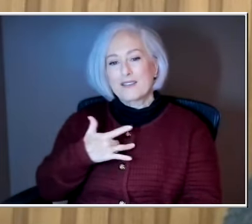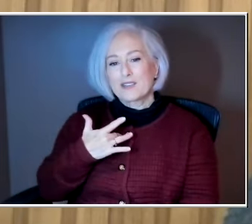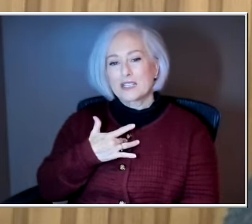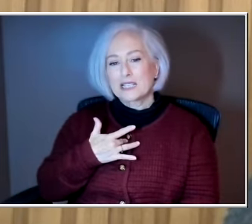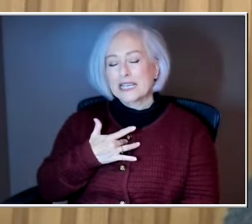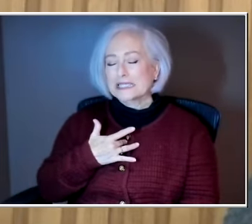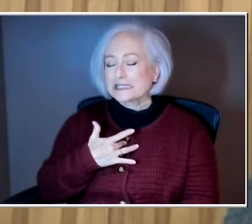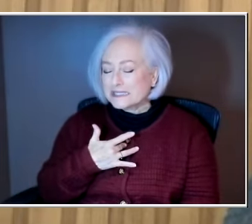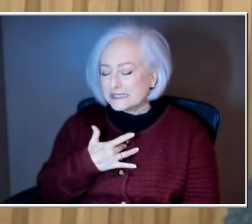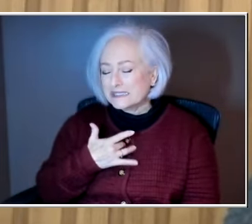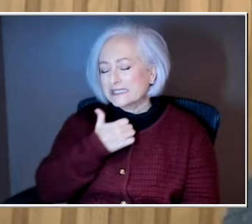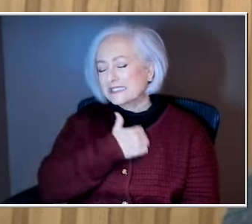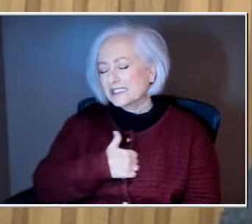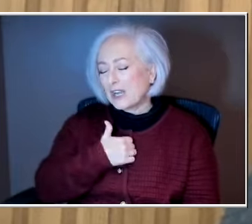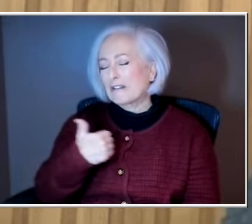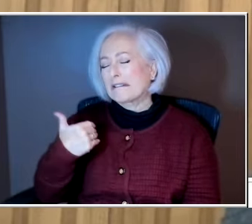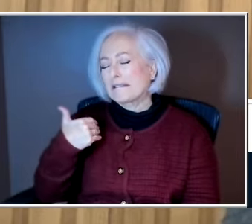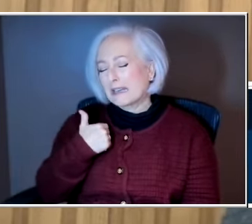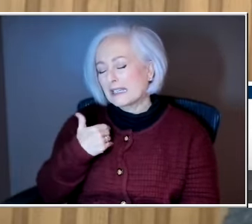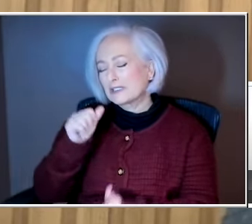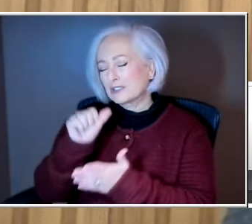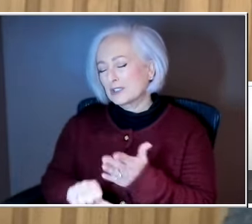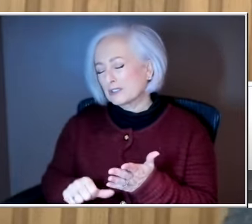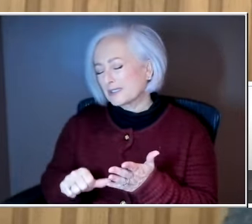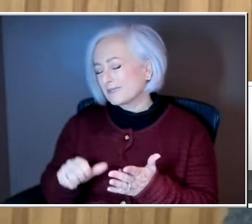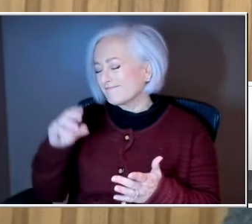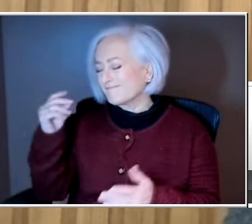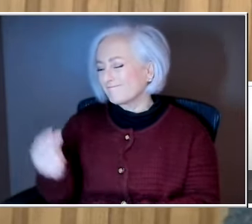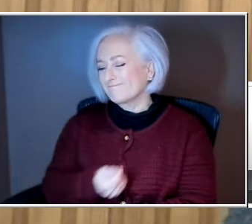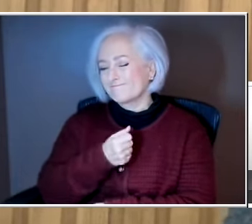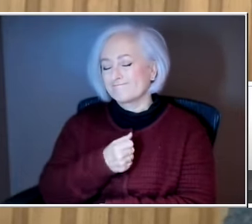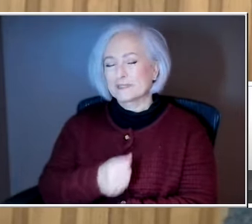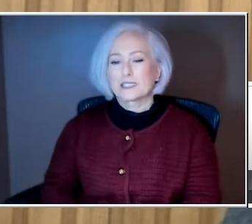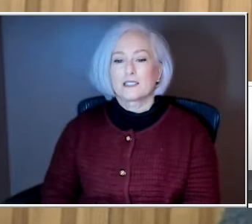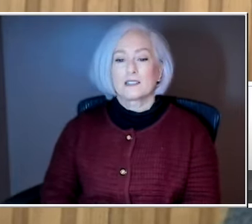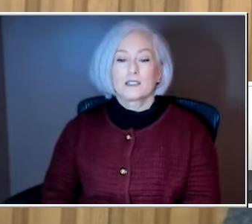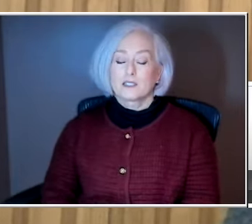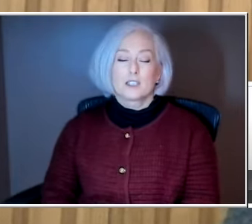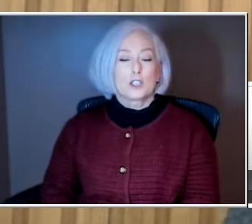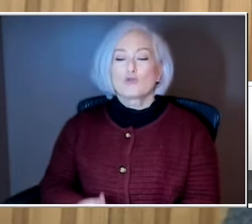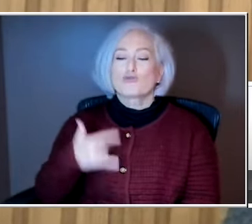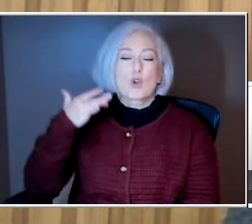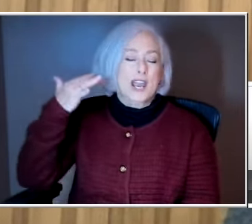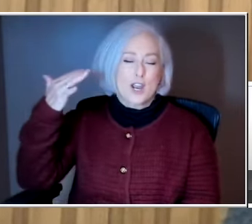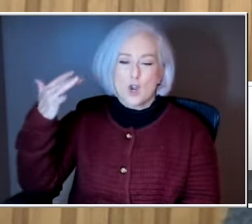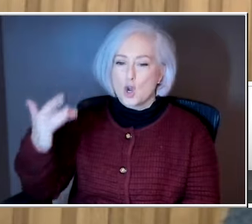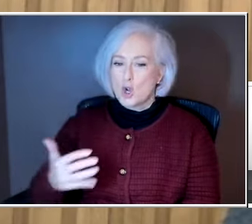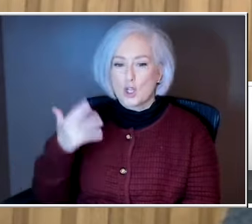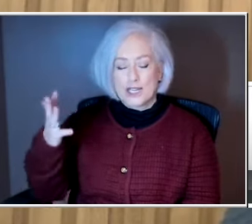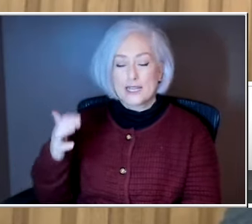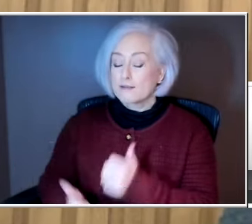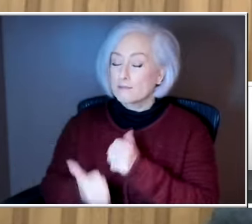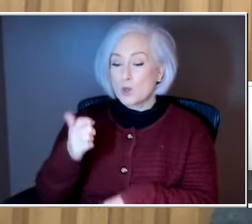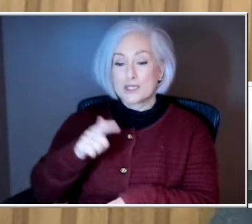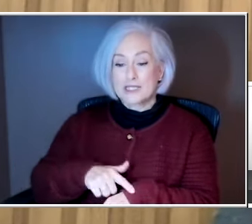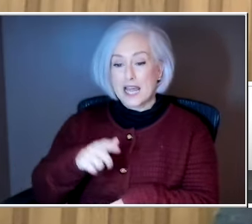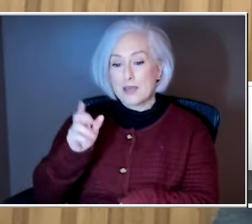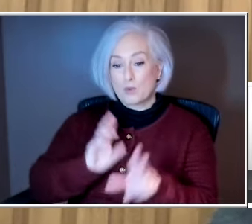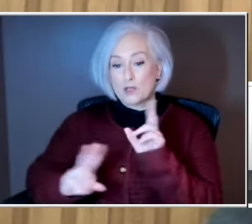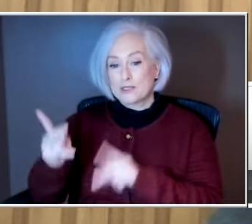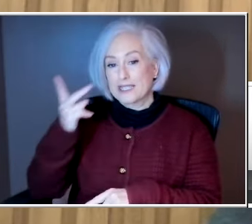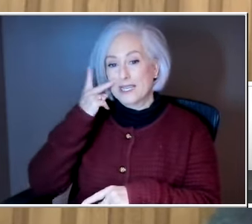You know, I'd say rarely. I've seen it. Honestly, most of the times that we see folks in that category, it's more